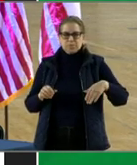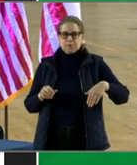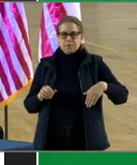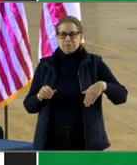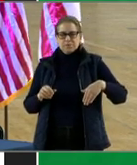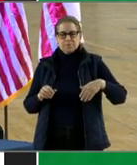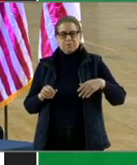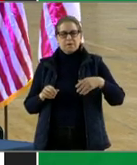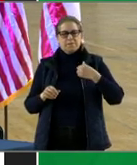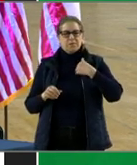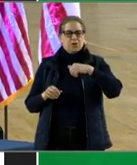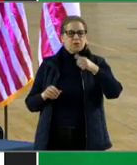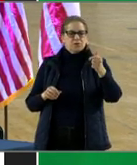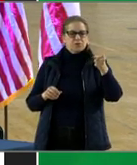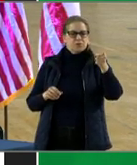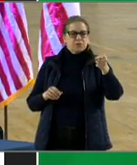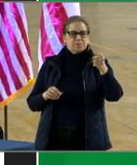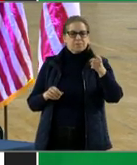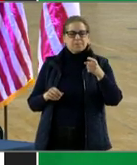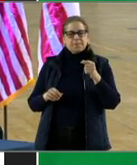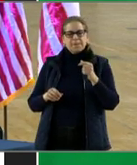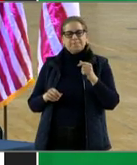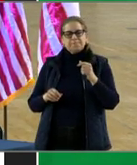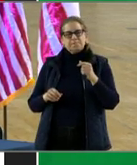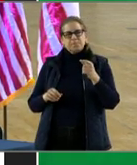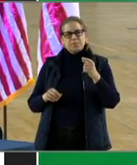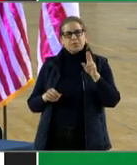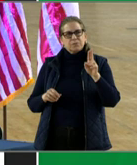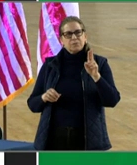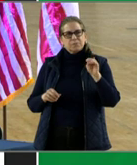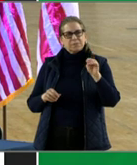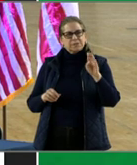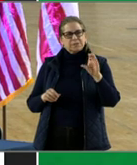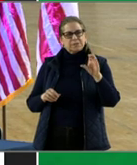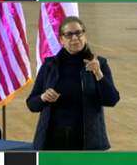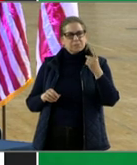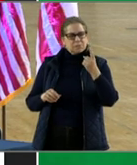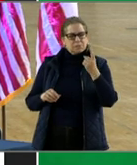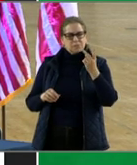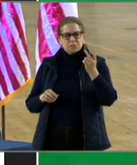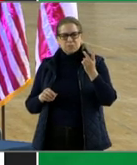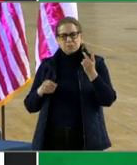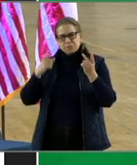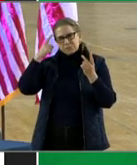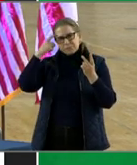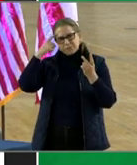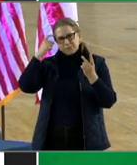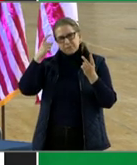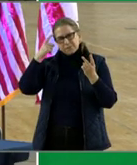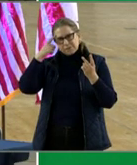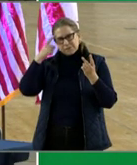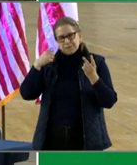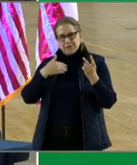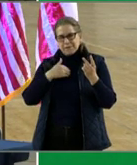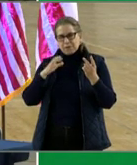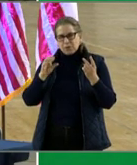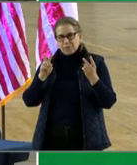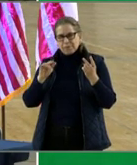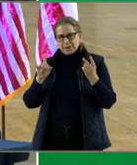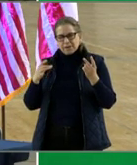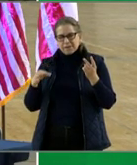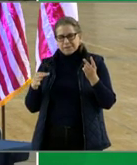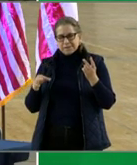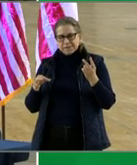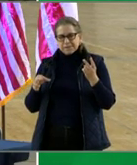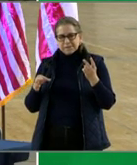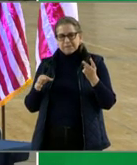most, they may have 1 or 2 patients who are suspected of having COVID-19, and then those cases are coming back negative.